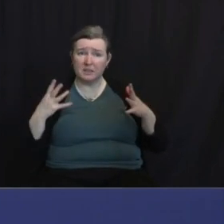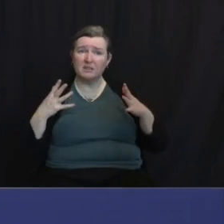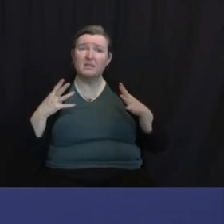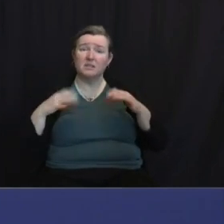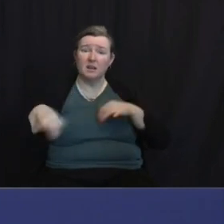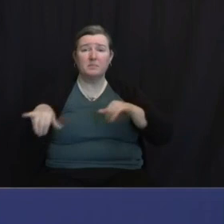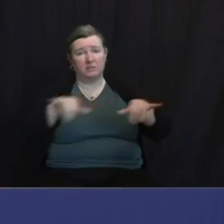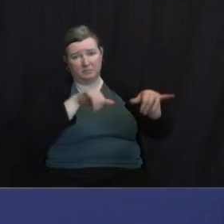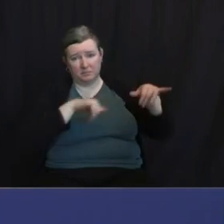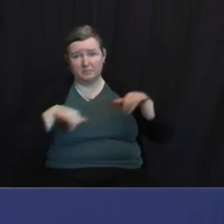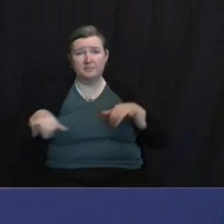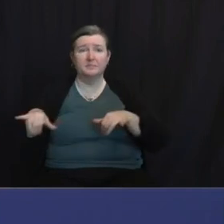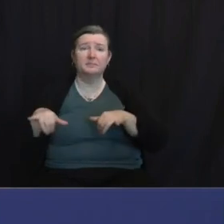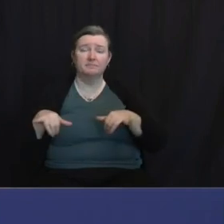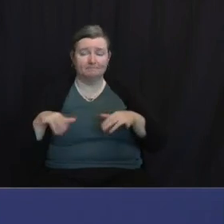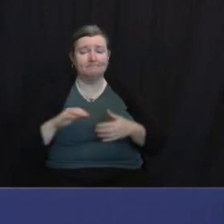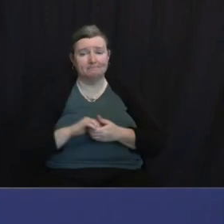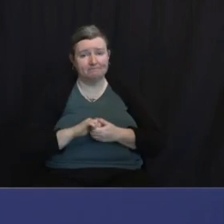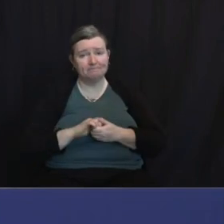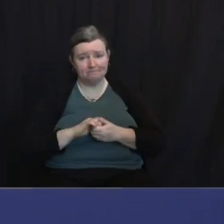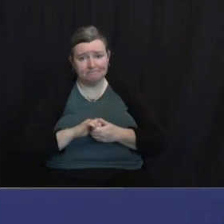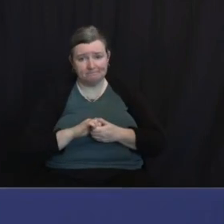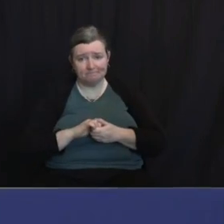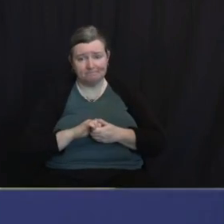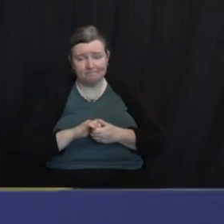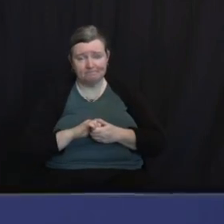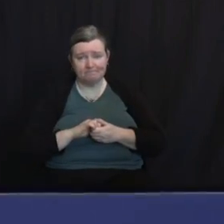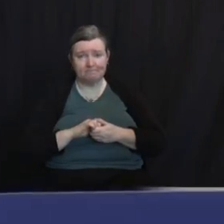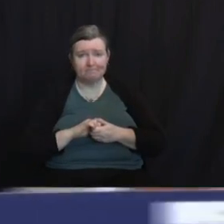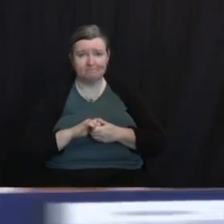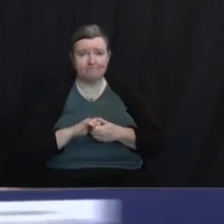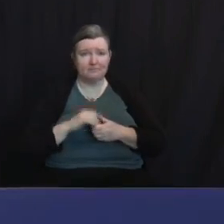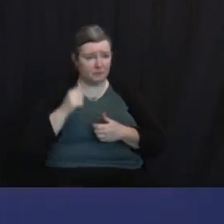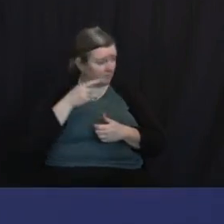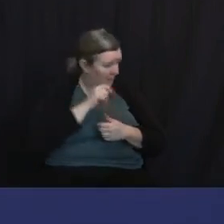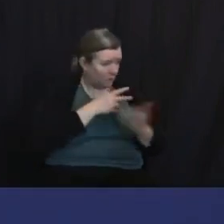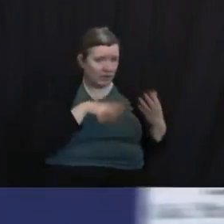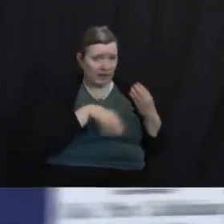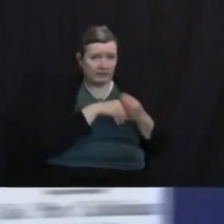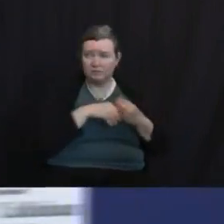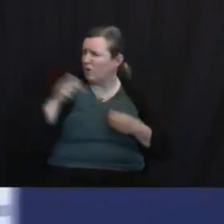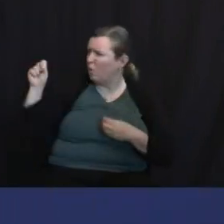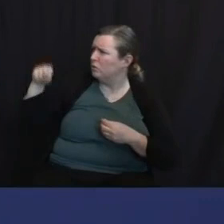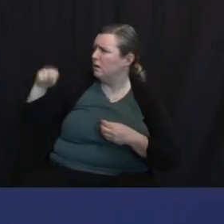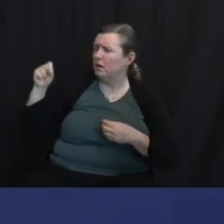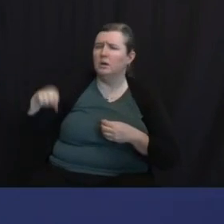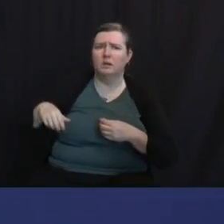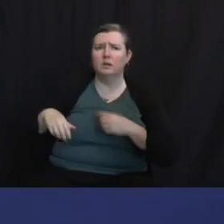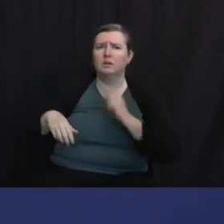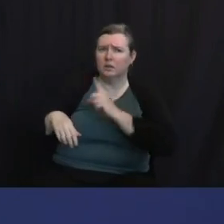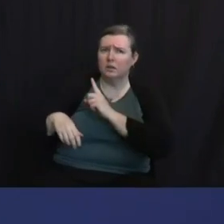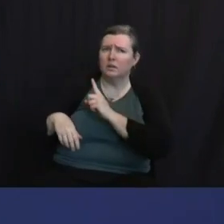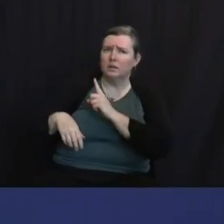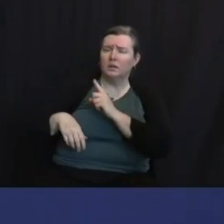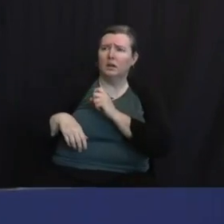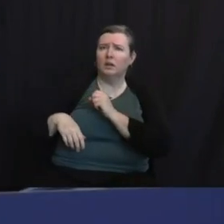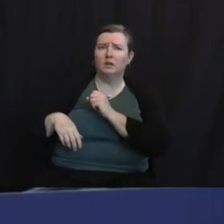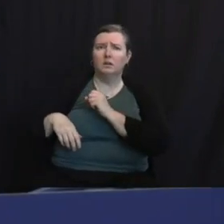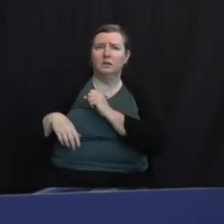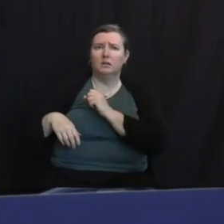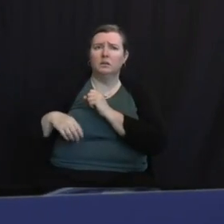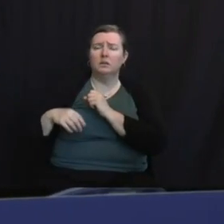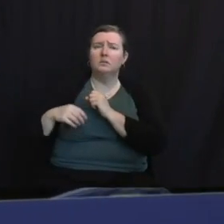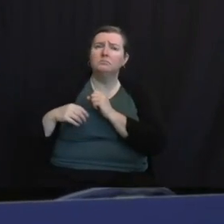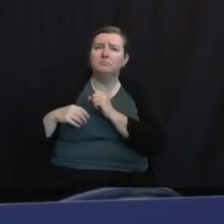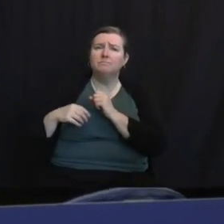that which separates us. Any other you want to add? Thanks, Governor. I would just add that myself and Director Maples, we're on at least twice a week with